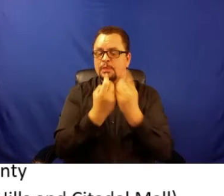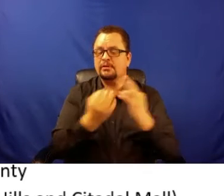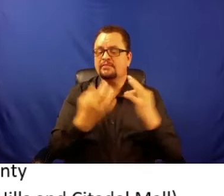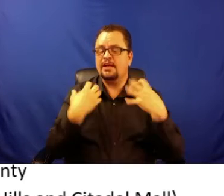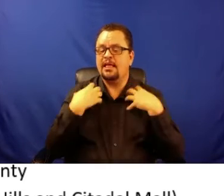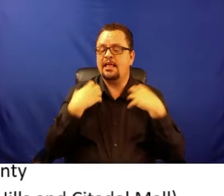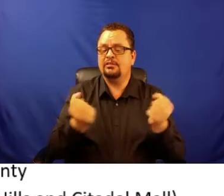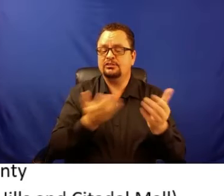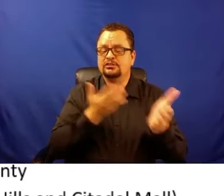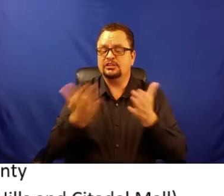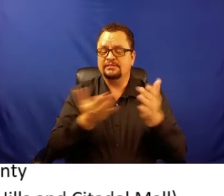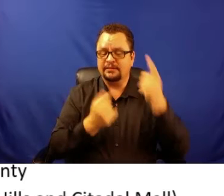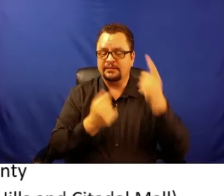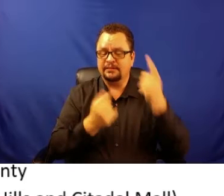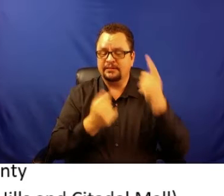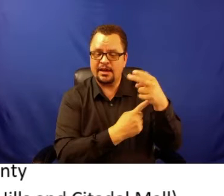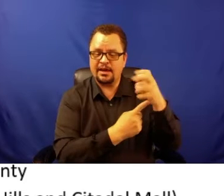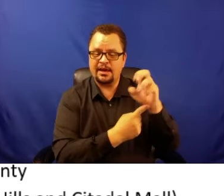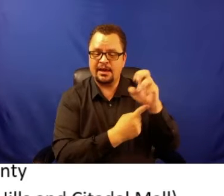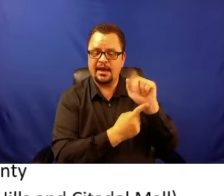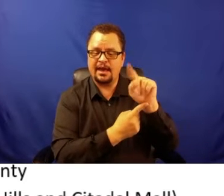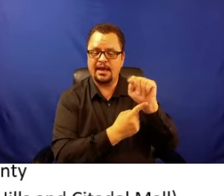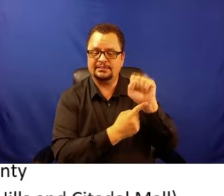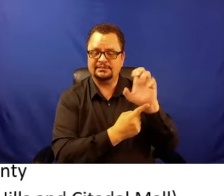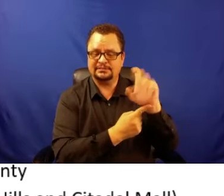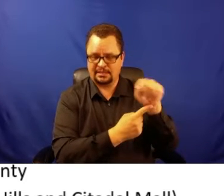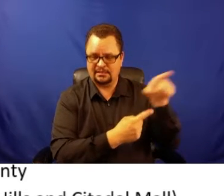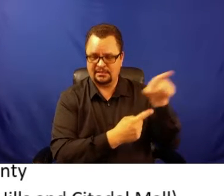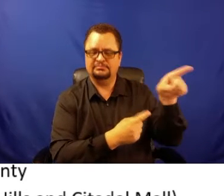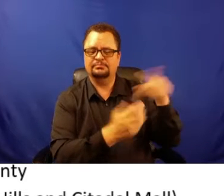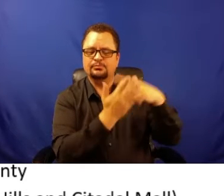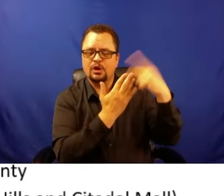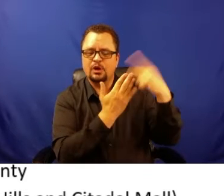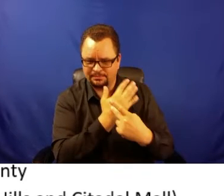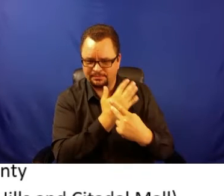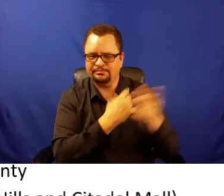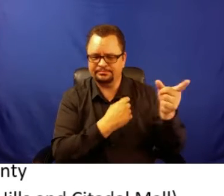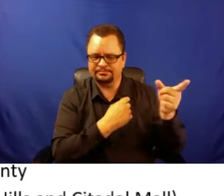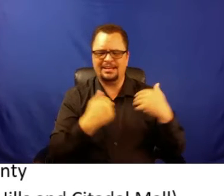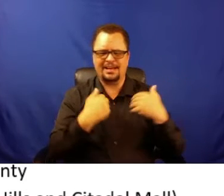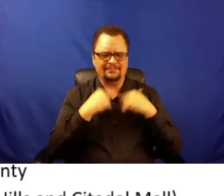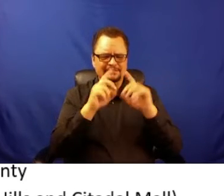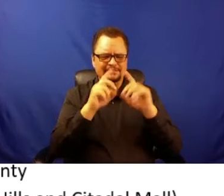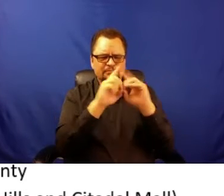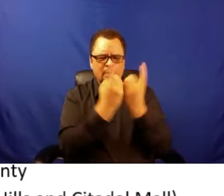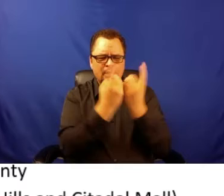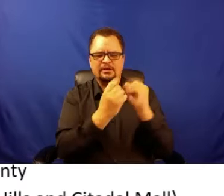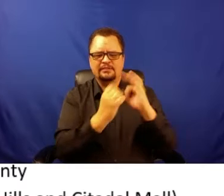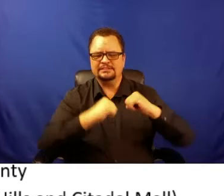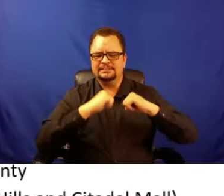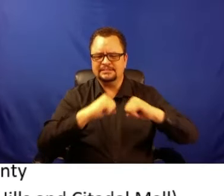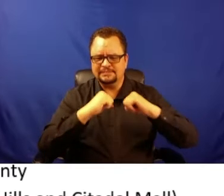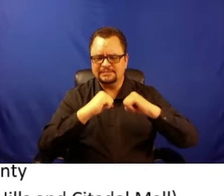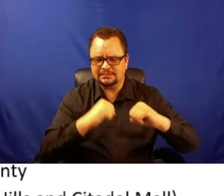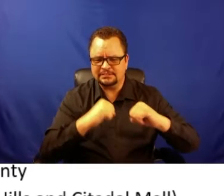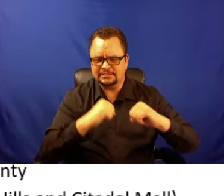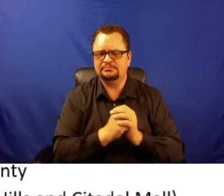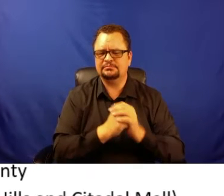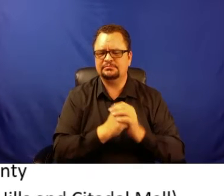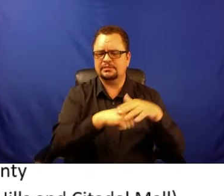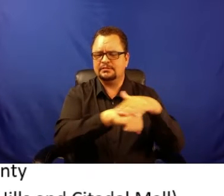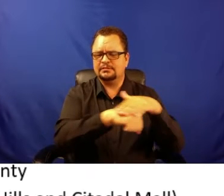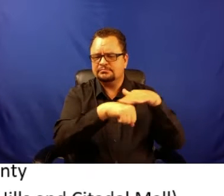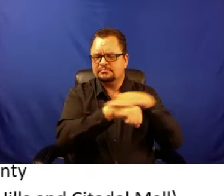the Department of Defense and the Bureau of Indian Education. And I know that on the